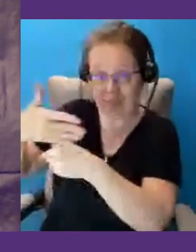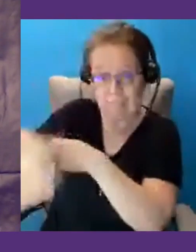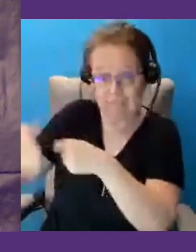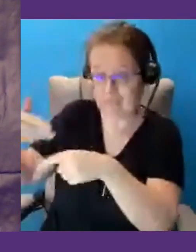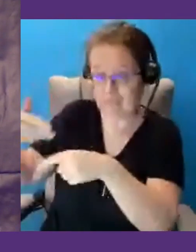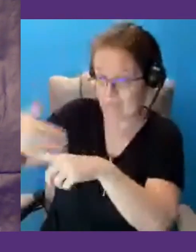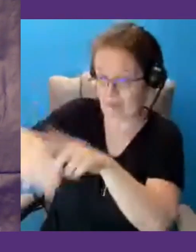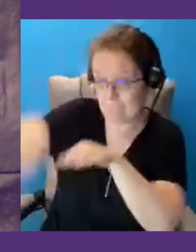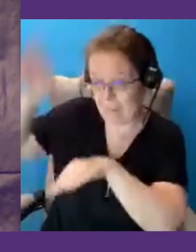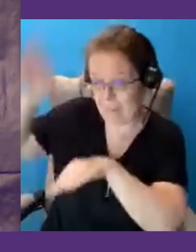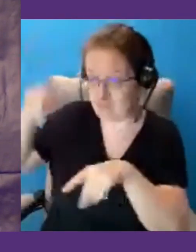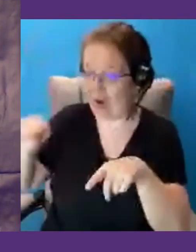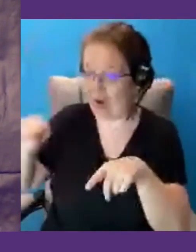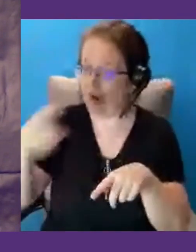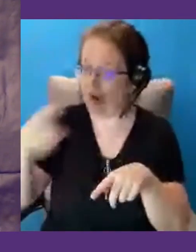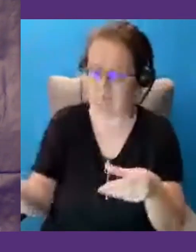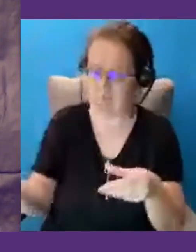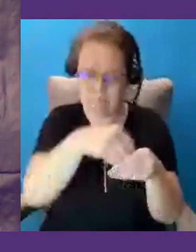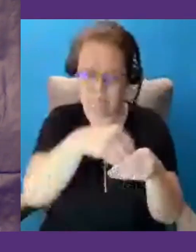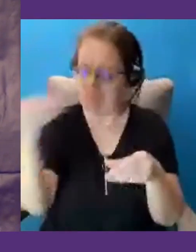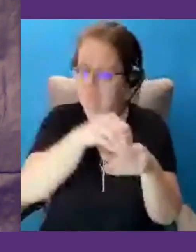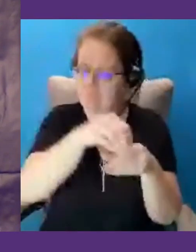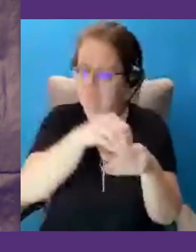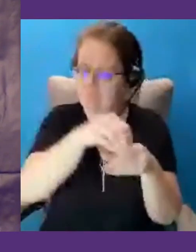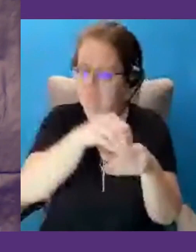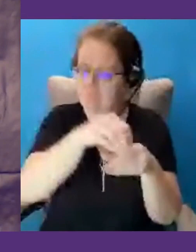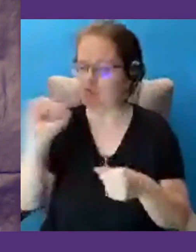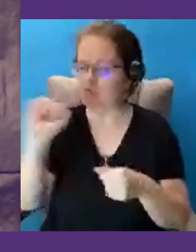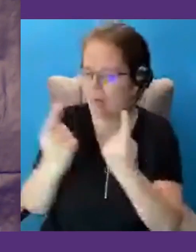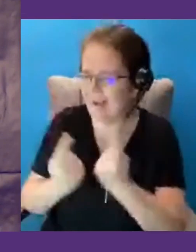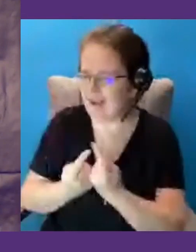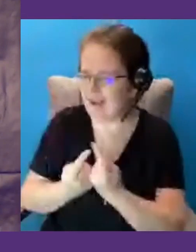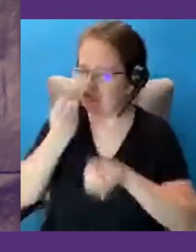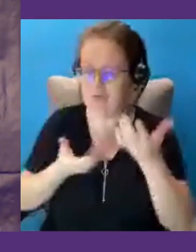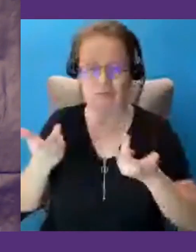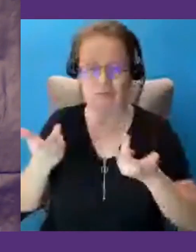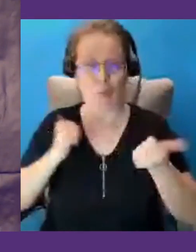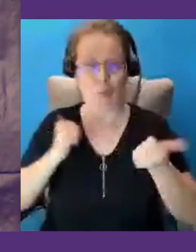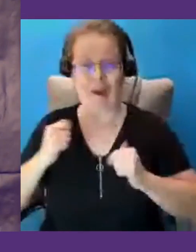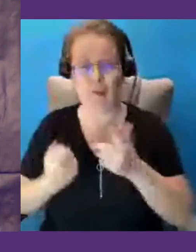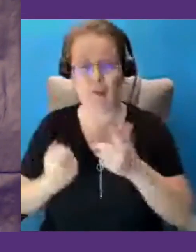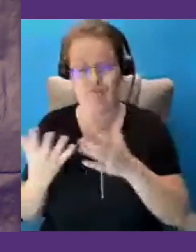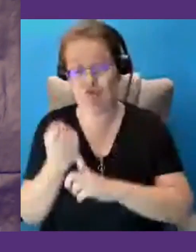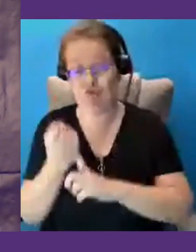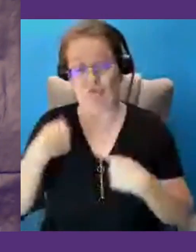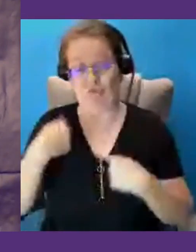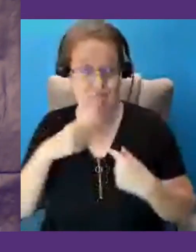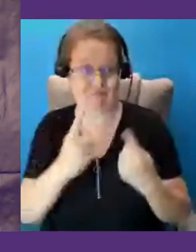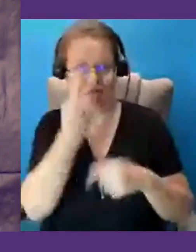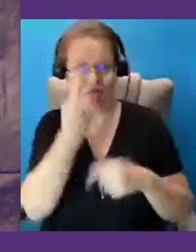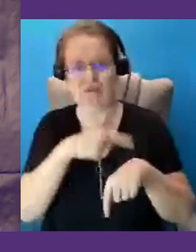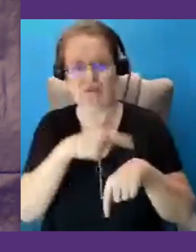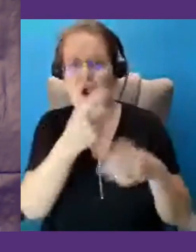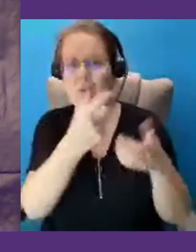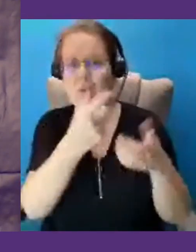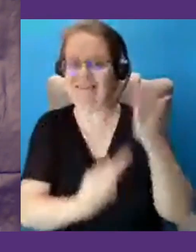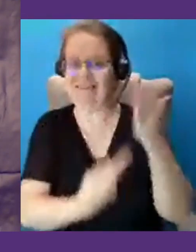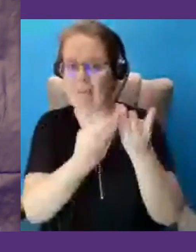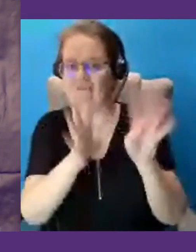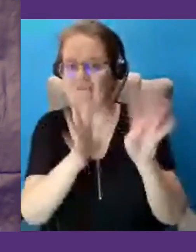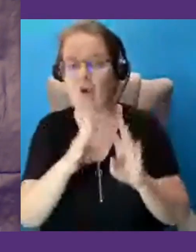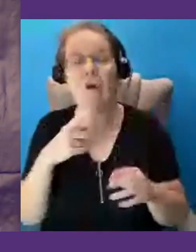face. Incredibly proud achievement for us all, but eye-opening. We've got a lot more to